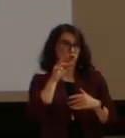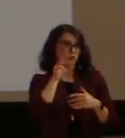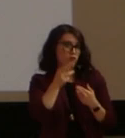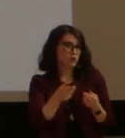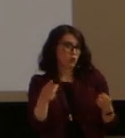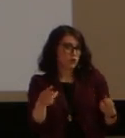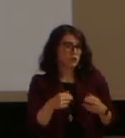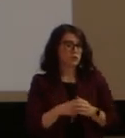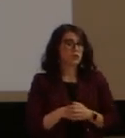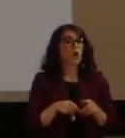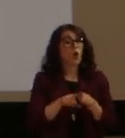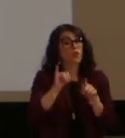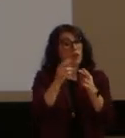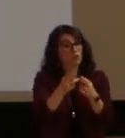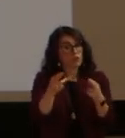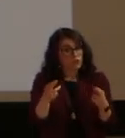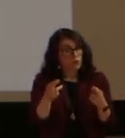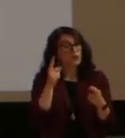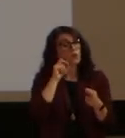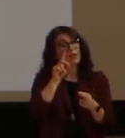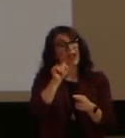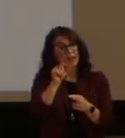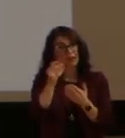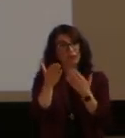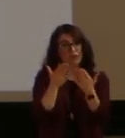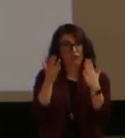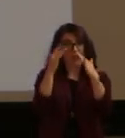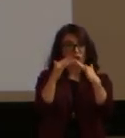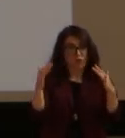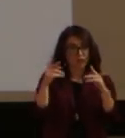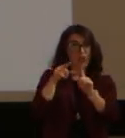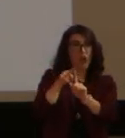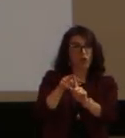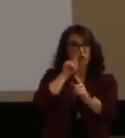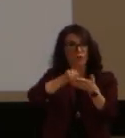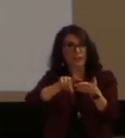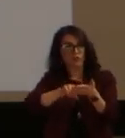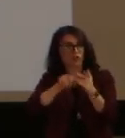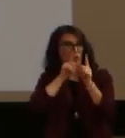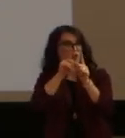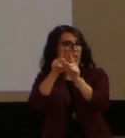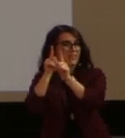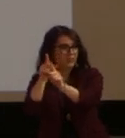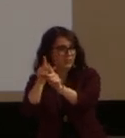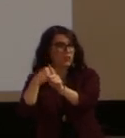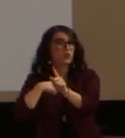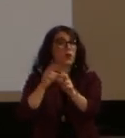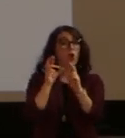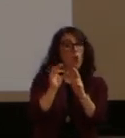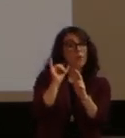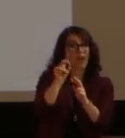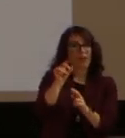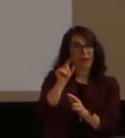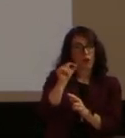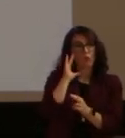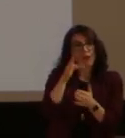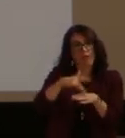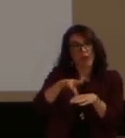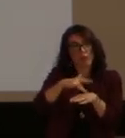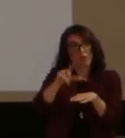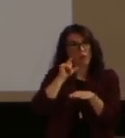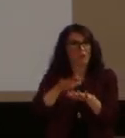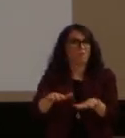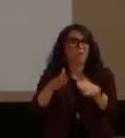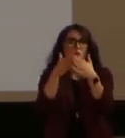and a resource whose data serves the diversity of research objectives. So they hope that the data will be available to a broad range